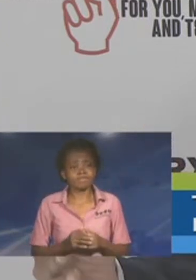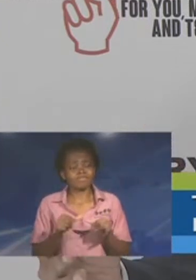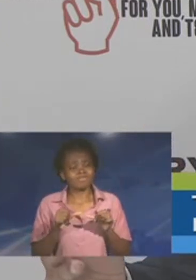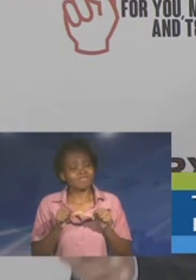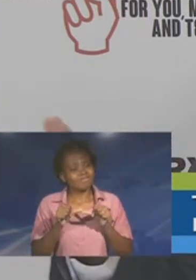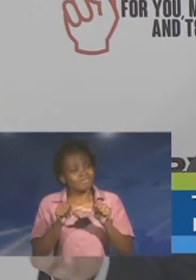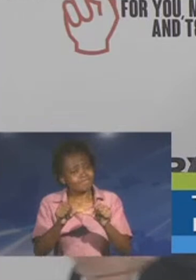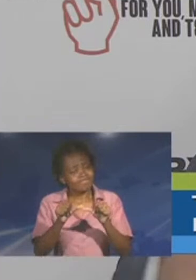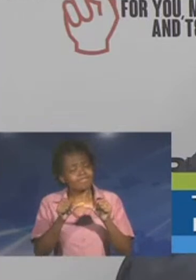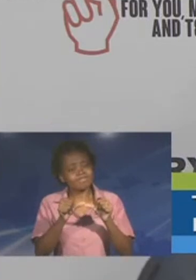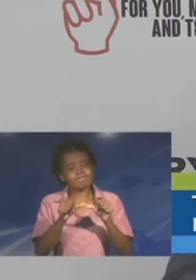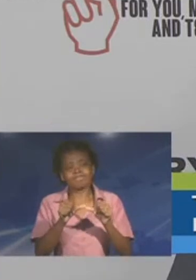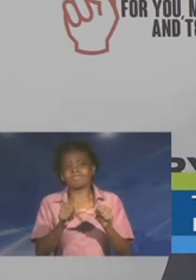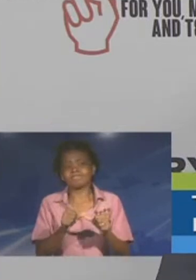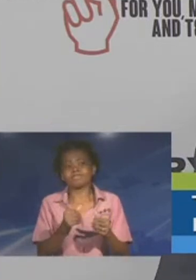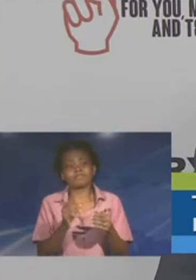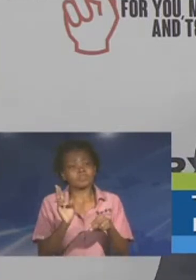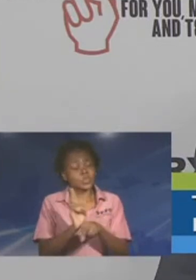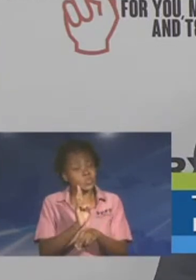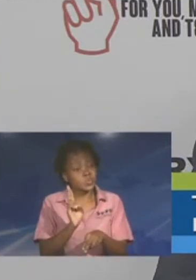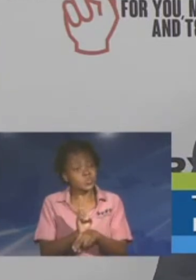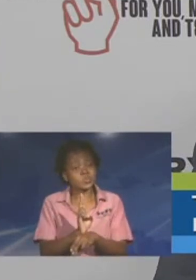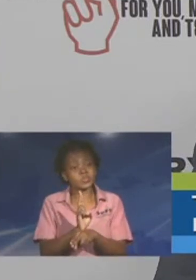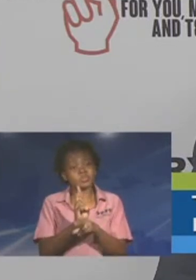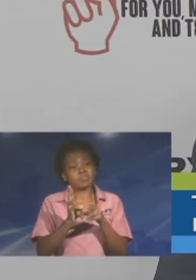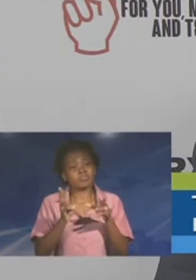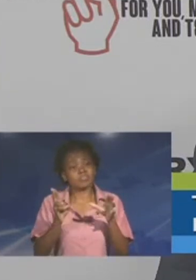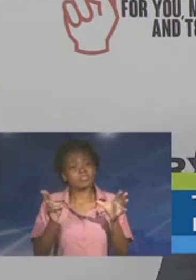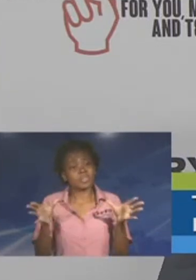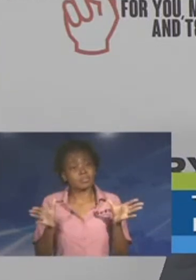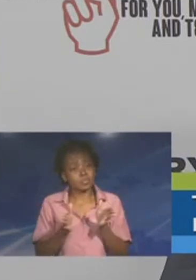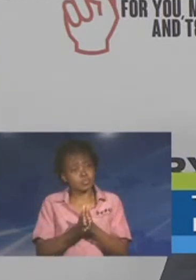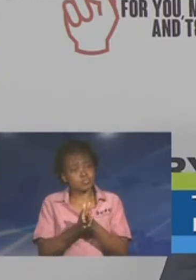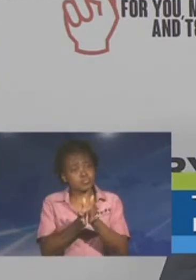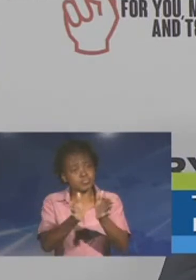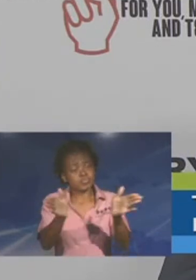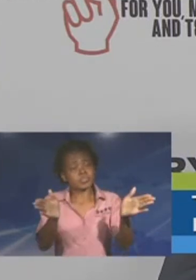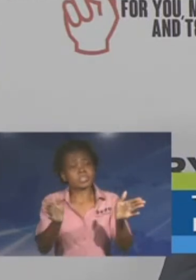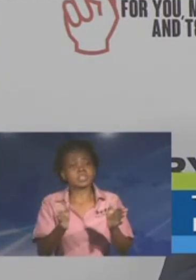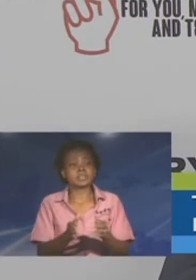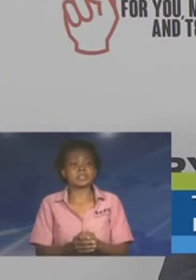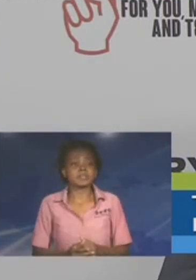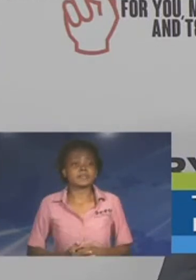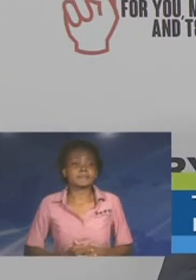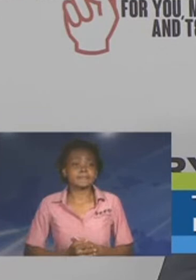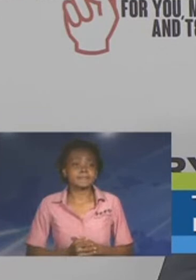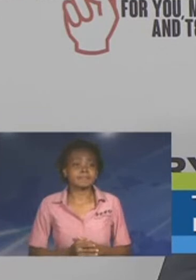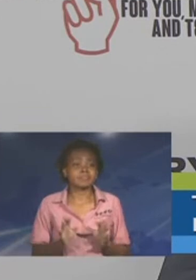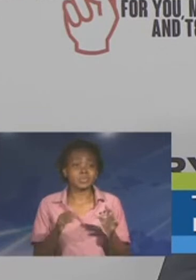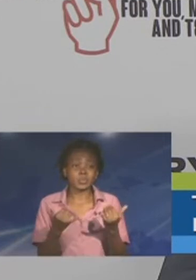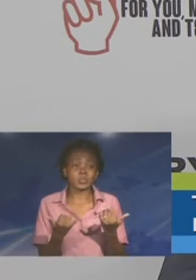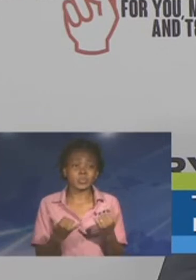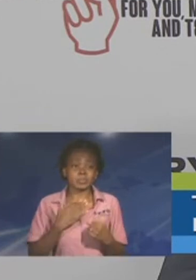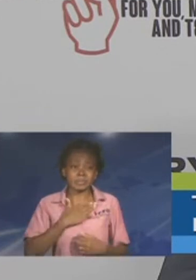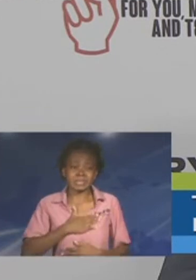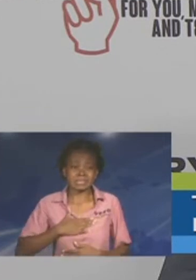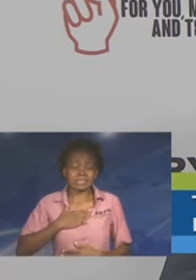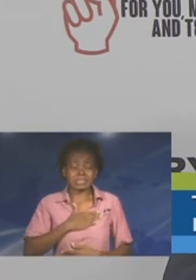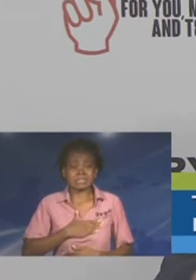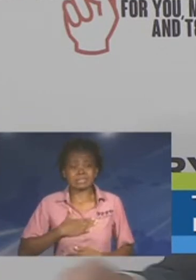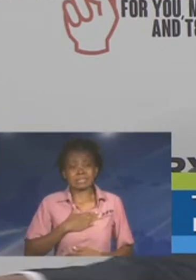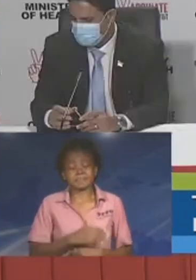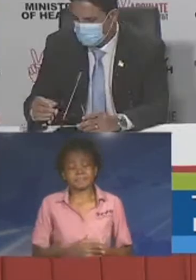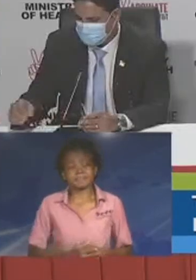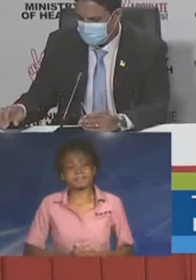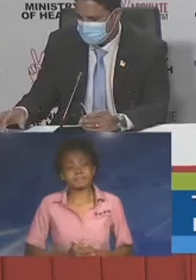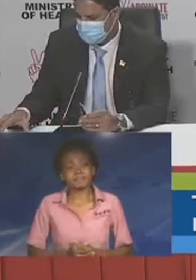health landscape and our behaviors for the time being, at least. Thank you very much, Minister. Ladies and gentlemen, we